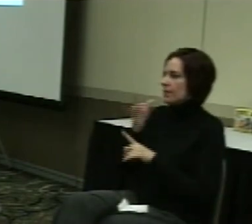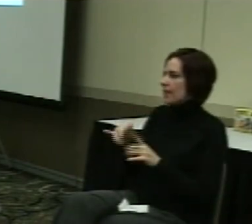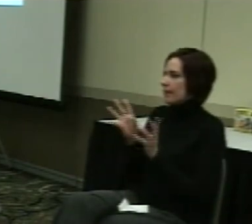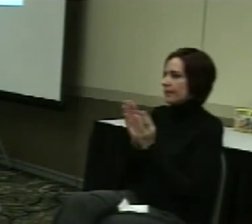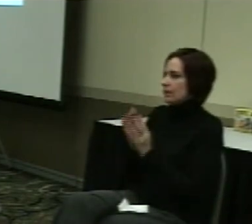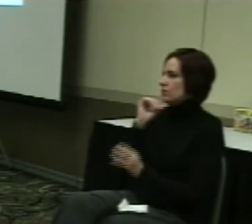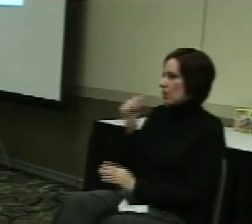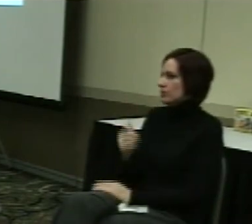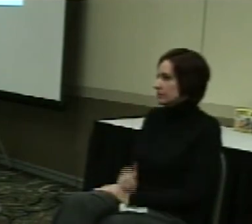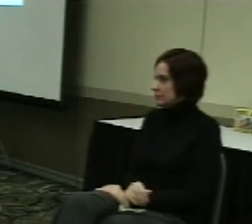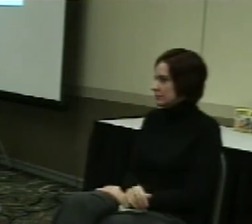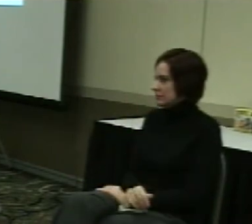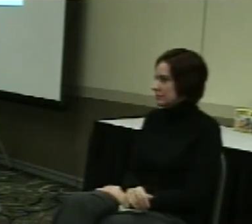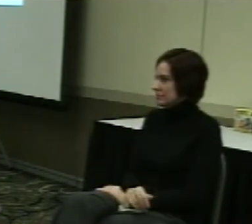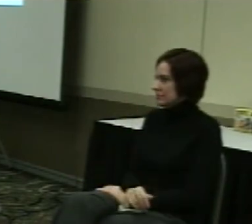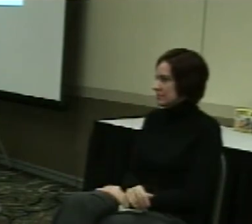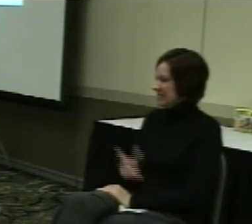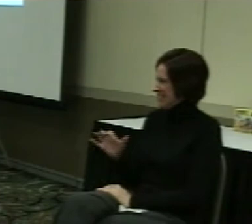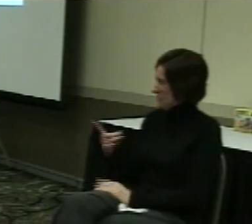Was there more?